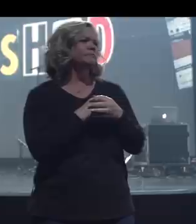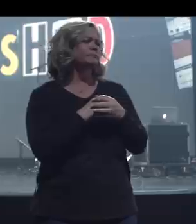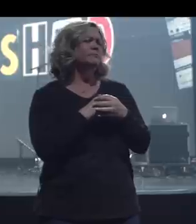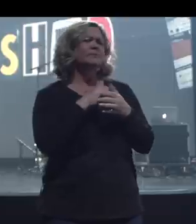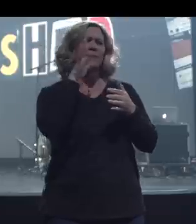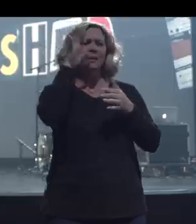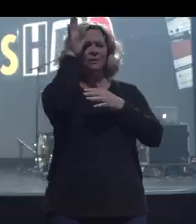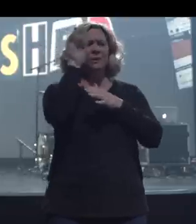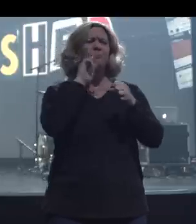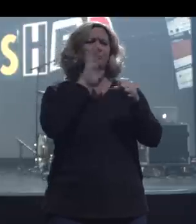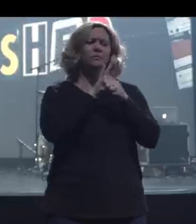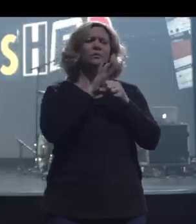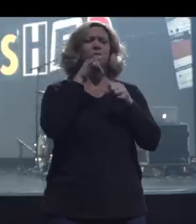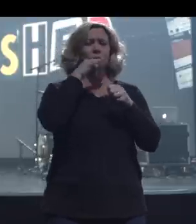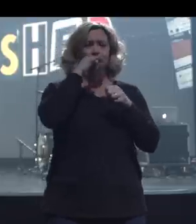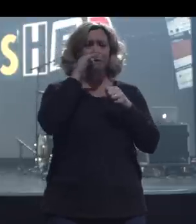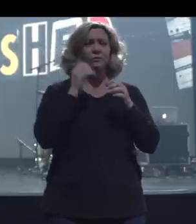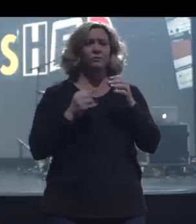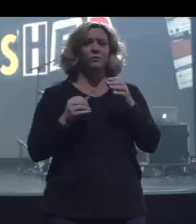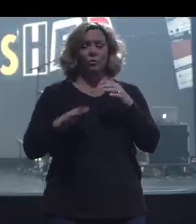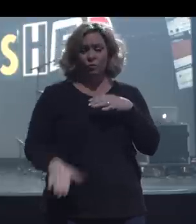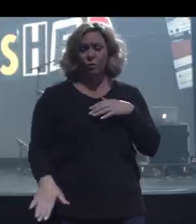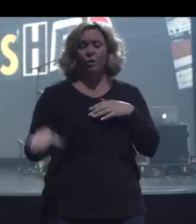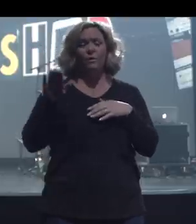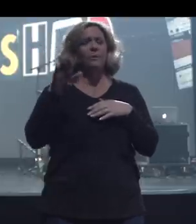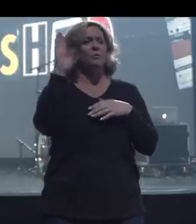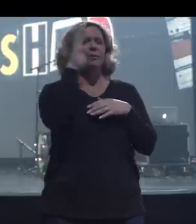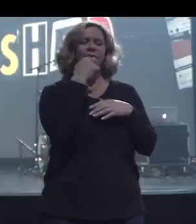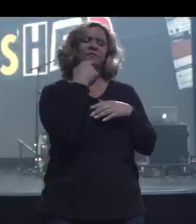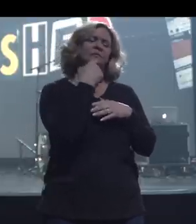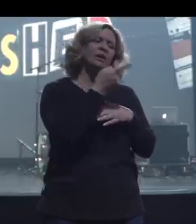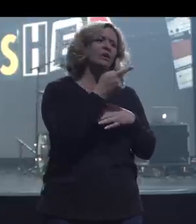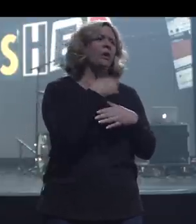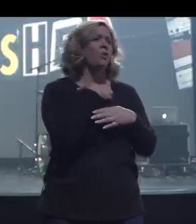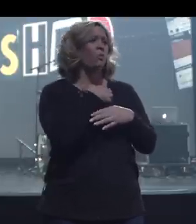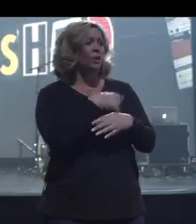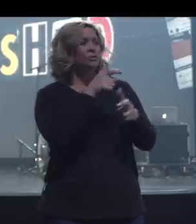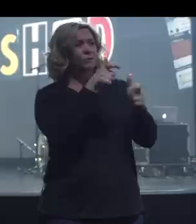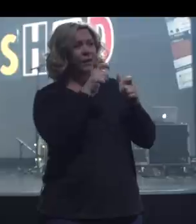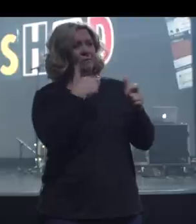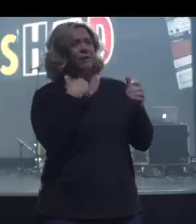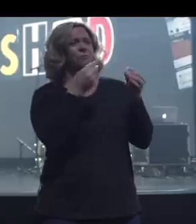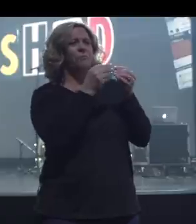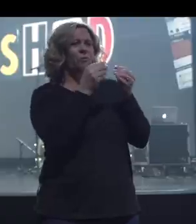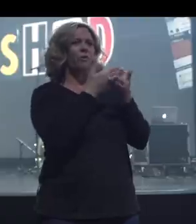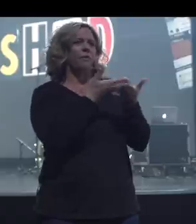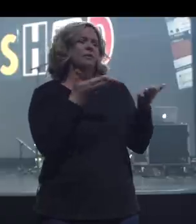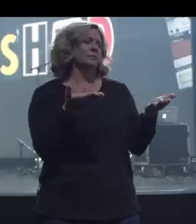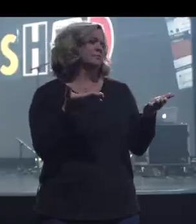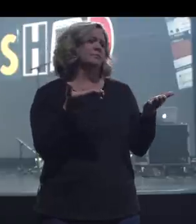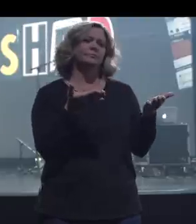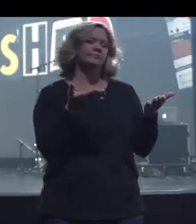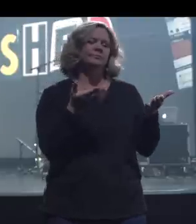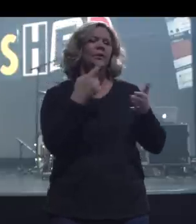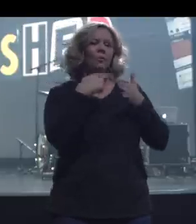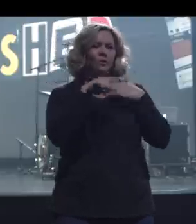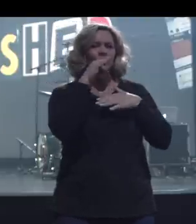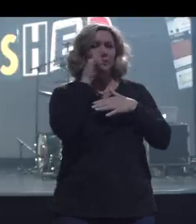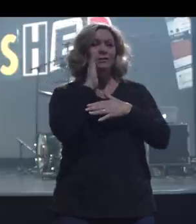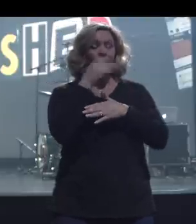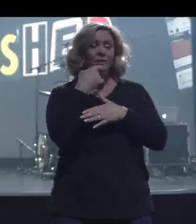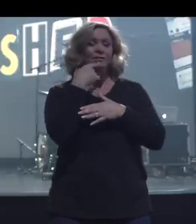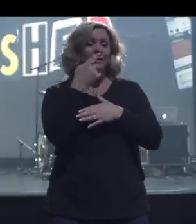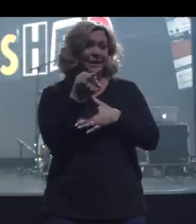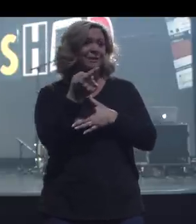promise you, when your kids grow up, they will never, ever say to you, I wish you gave me more stuff. What they could say to you,